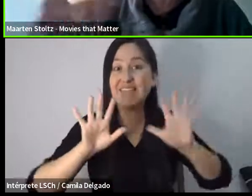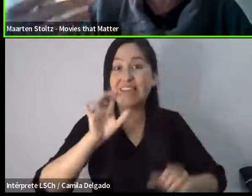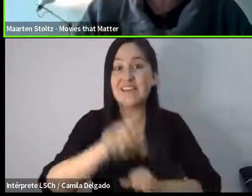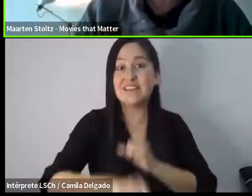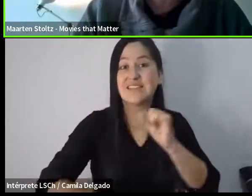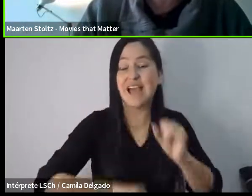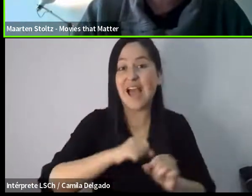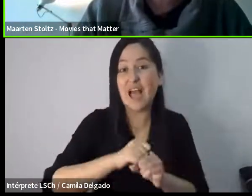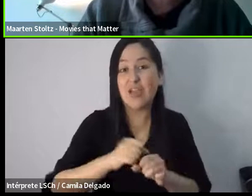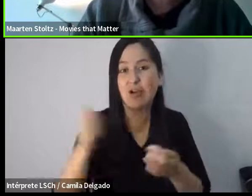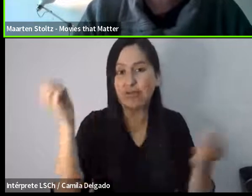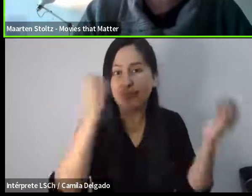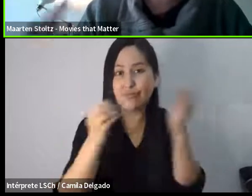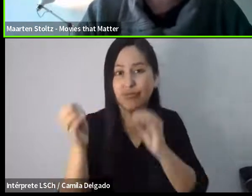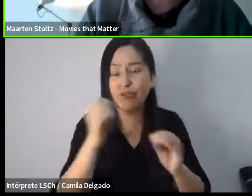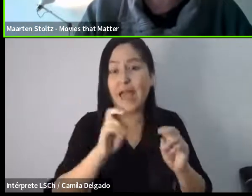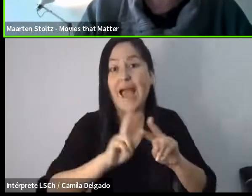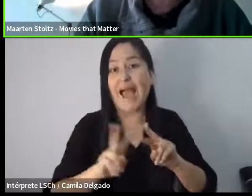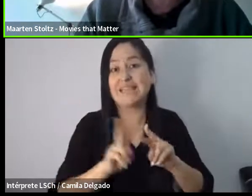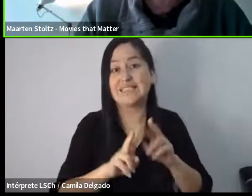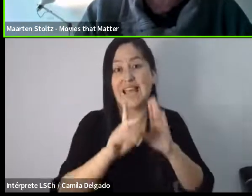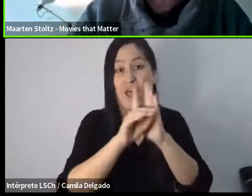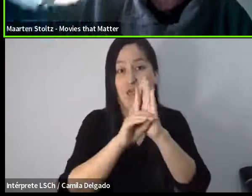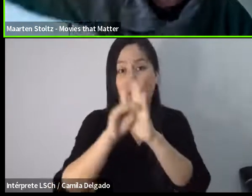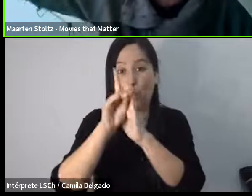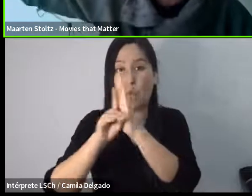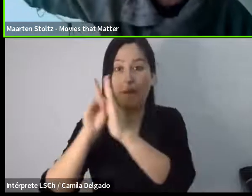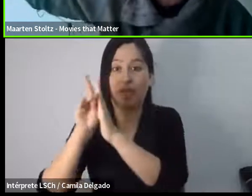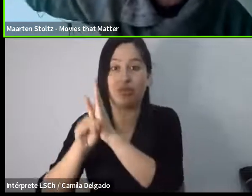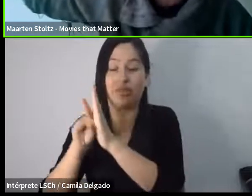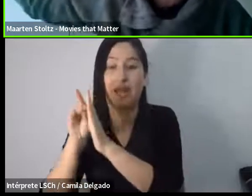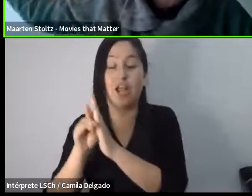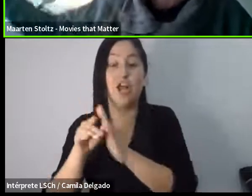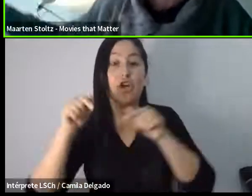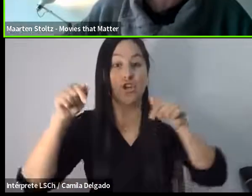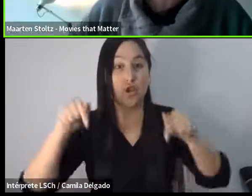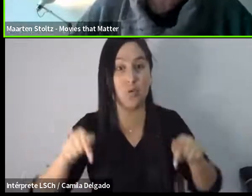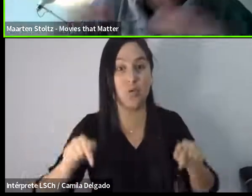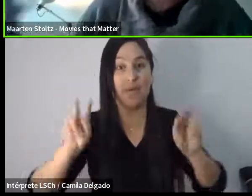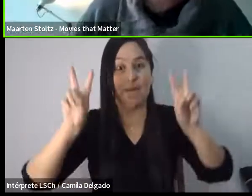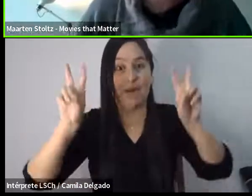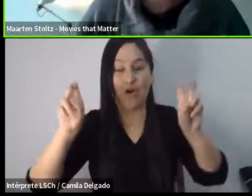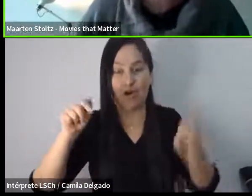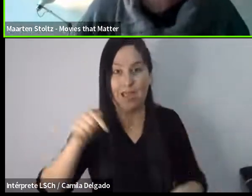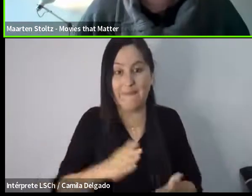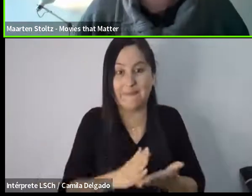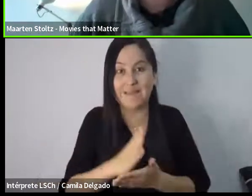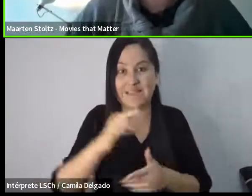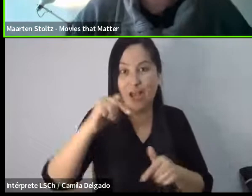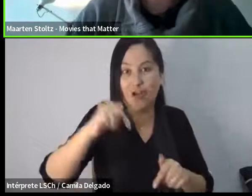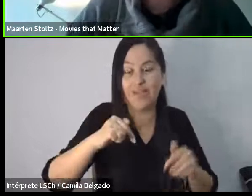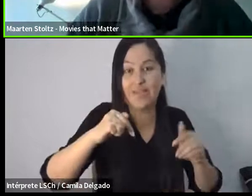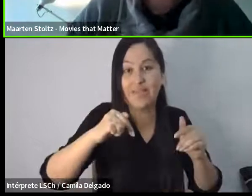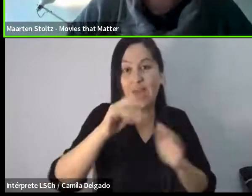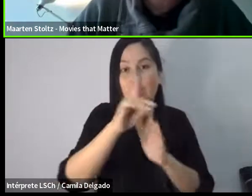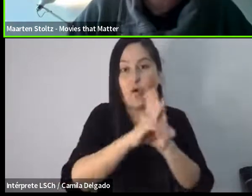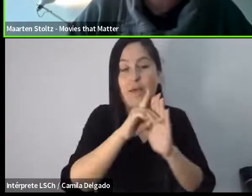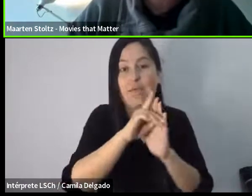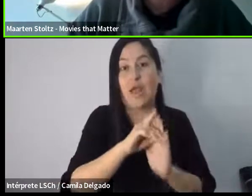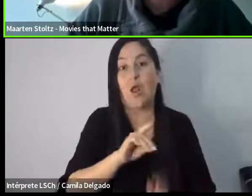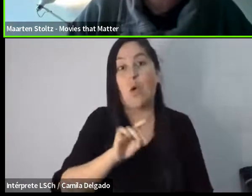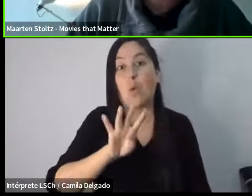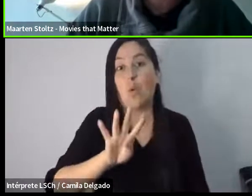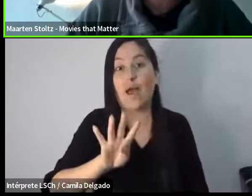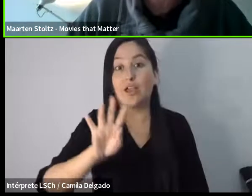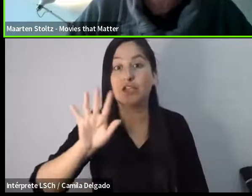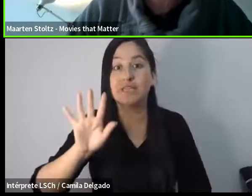a hot topic today, and you start making a film now, you'll have the film in 4 or 5 years time. Of course, there are some filmmakers who can produce a